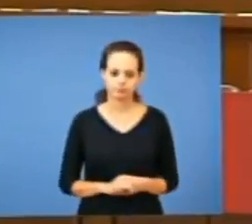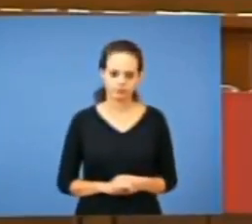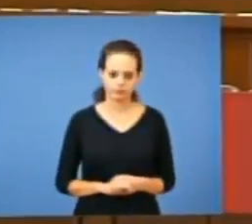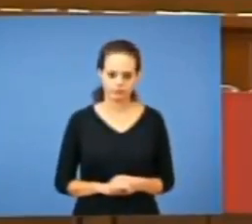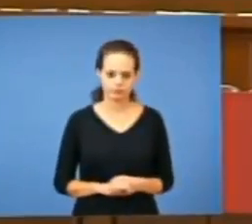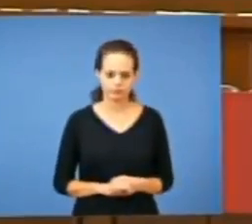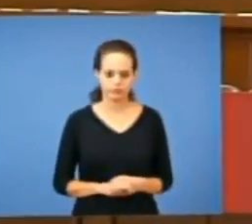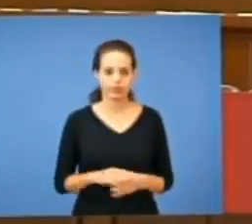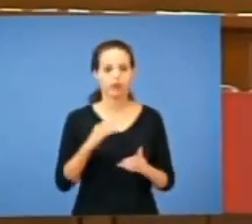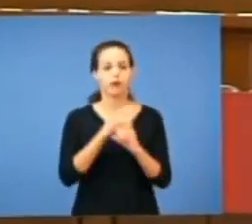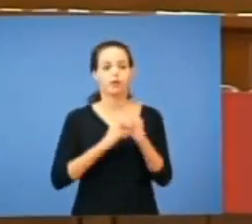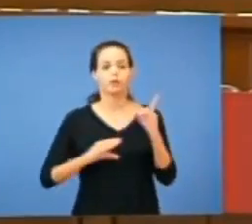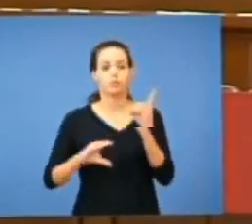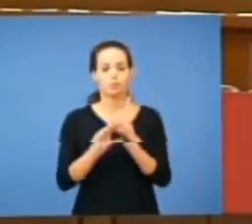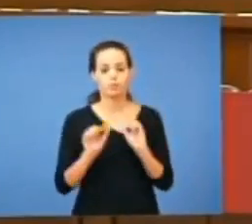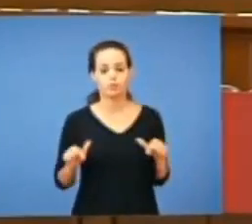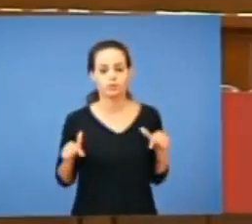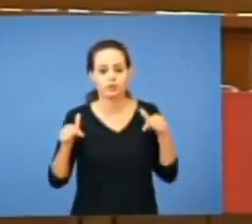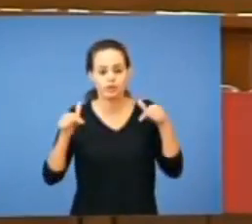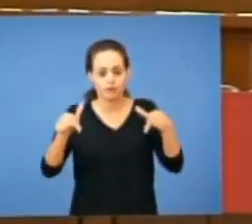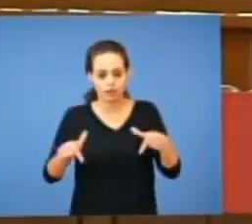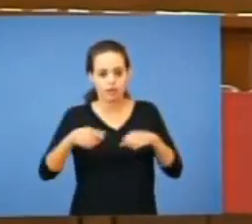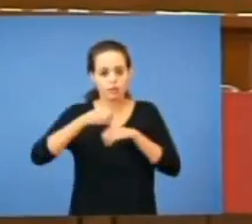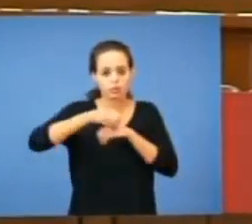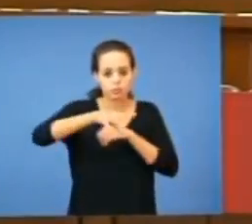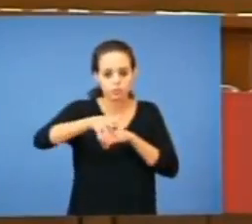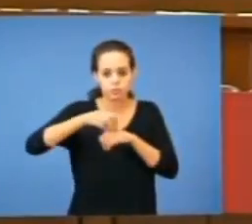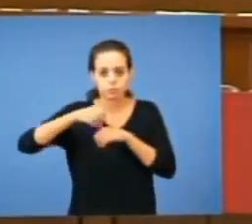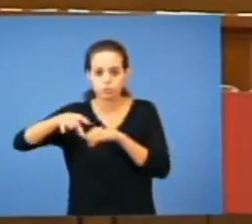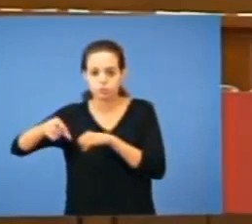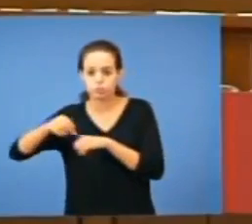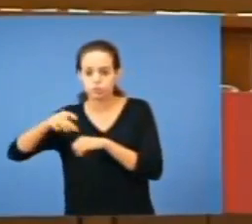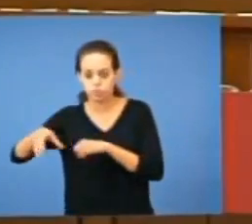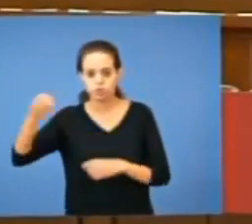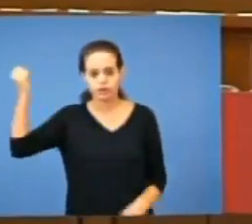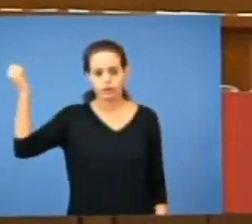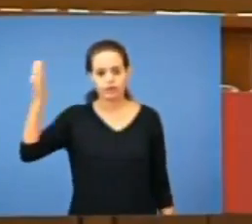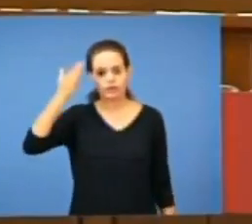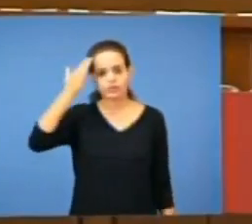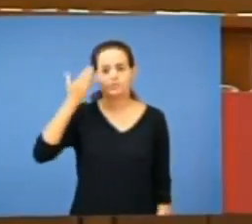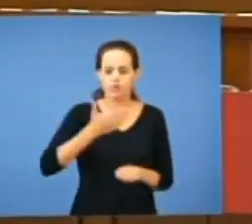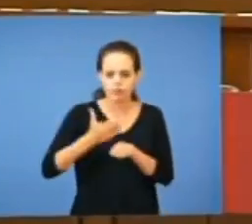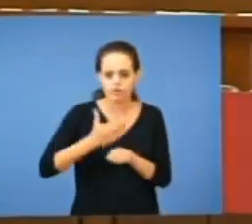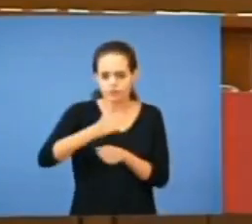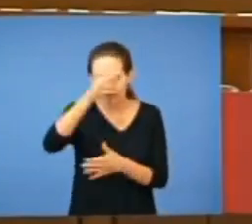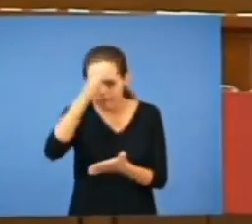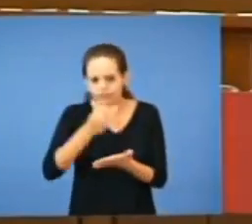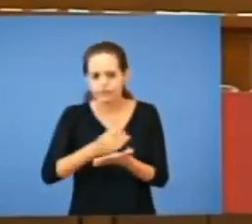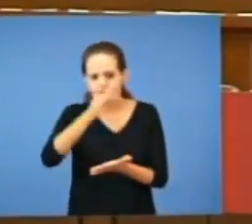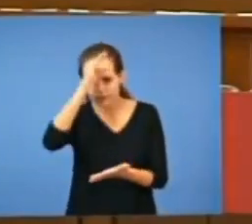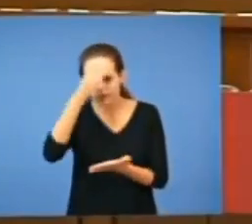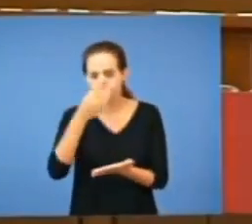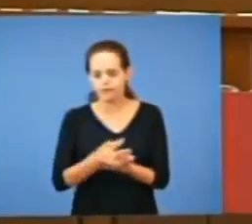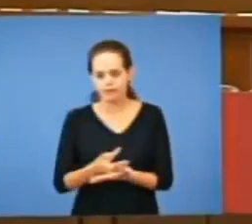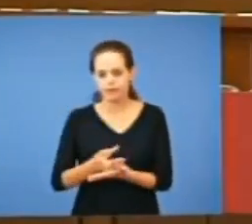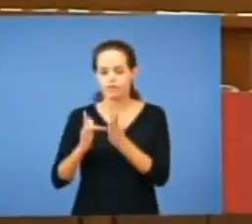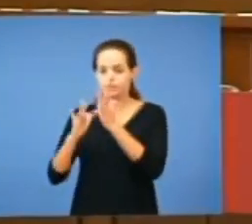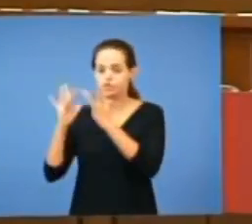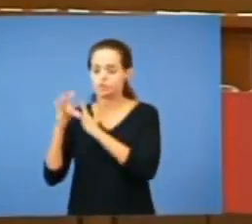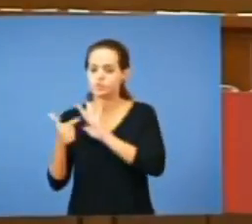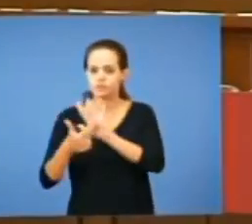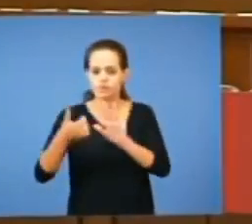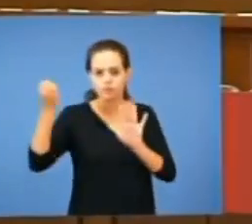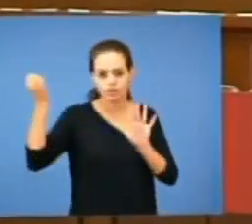Look here. So what is the effect that it transmits? Only by revelation, by faith. The meaning